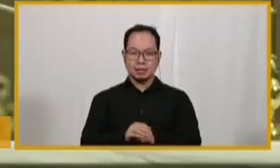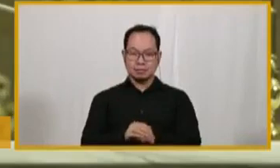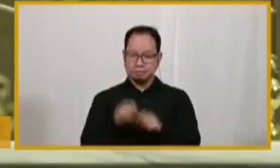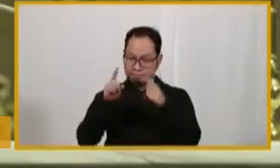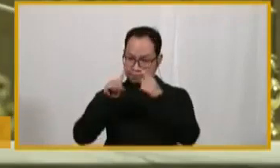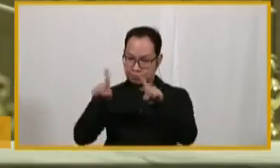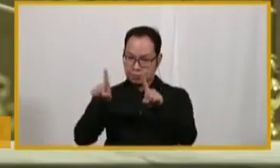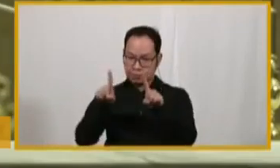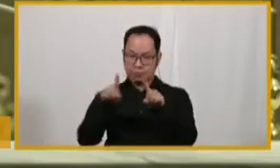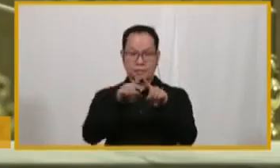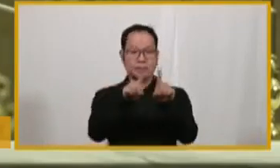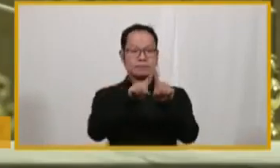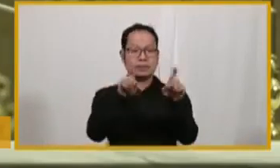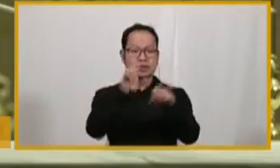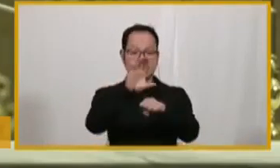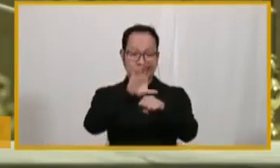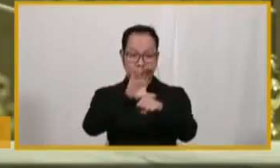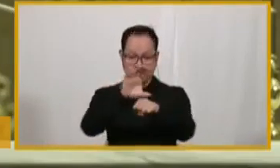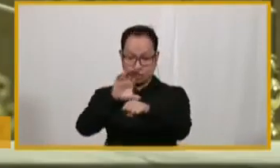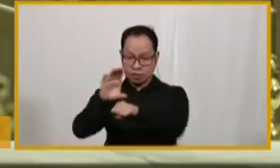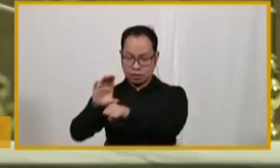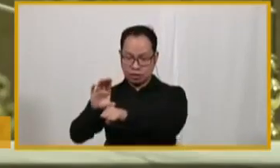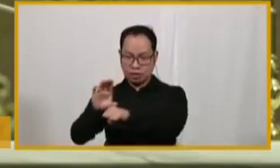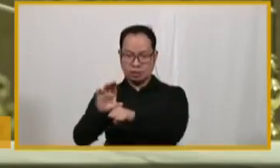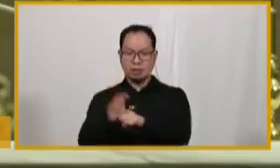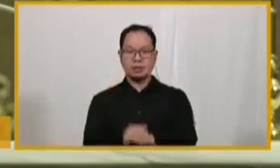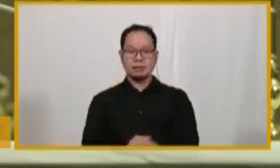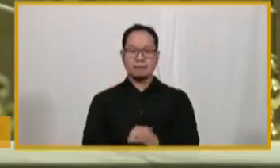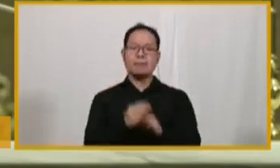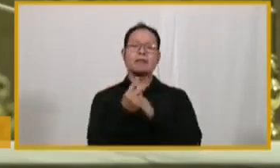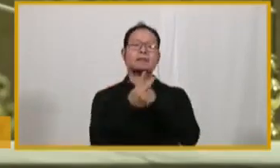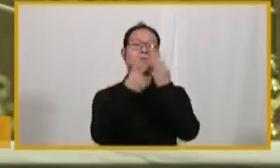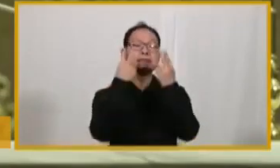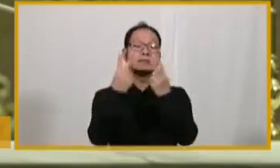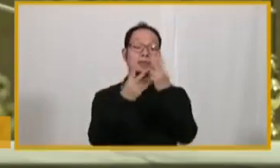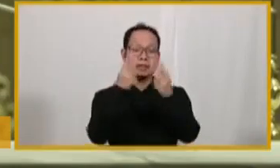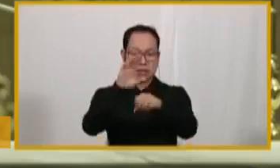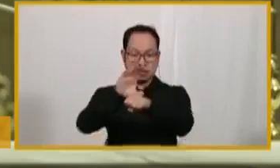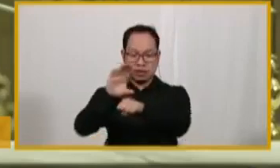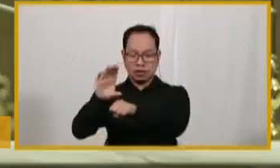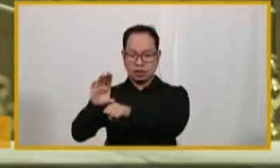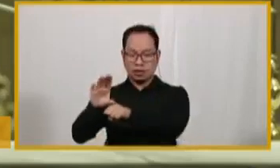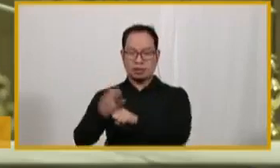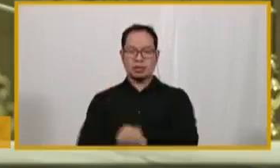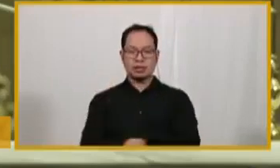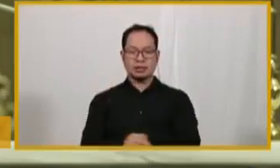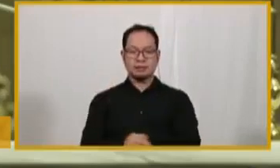nakakapunta sa mga simbahan para magbisita iglesia,